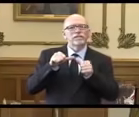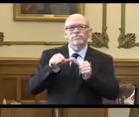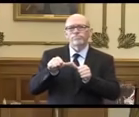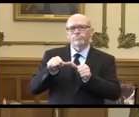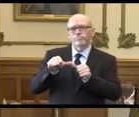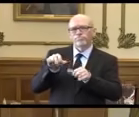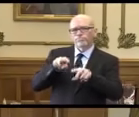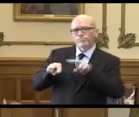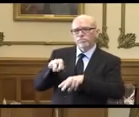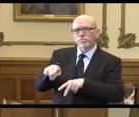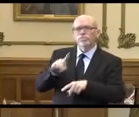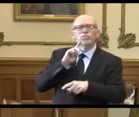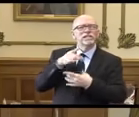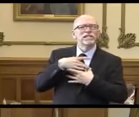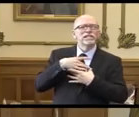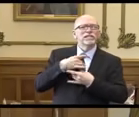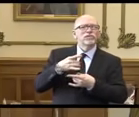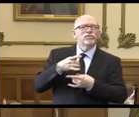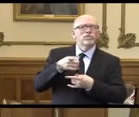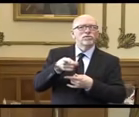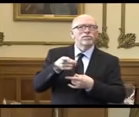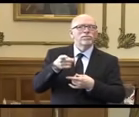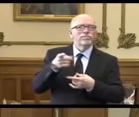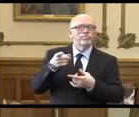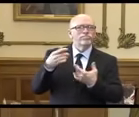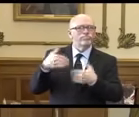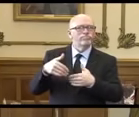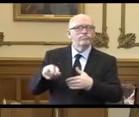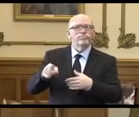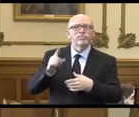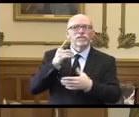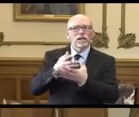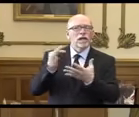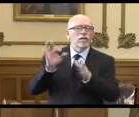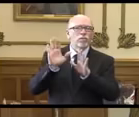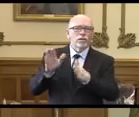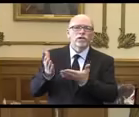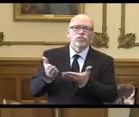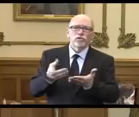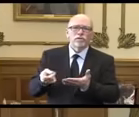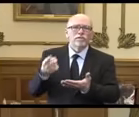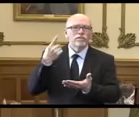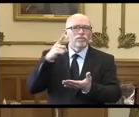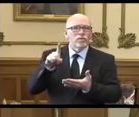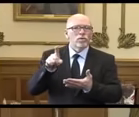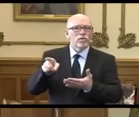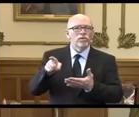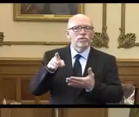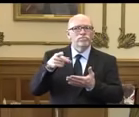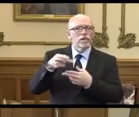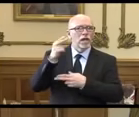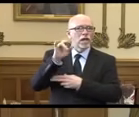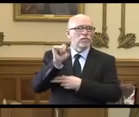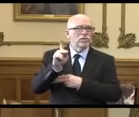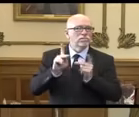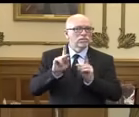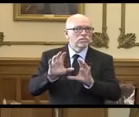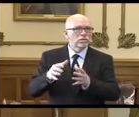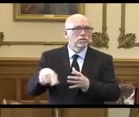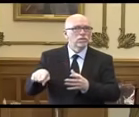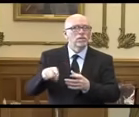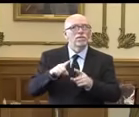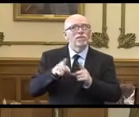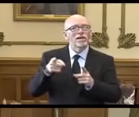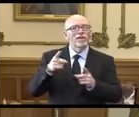that. That's an interesting proposition. They provide a lot of great services to the vulnerable populations, but that